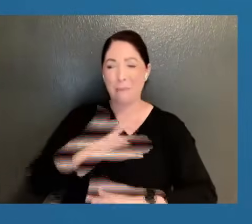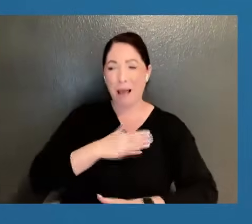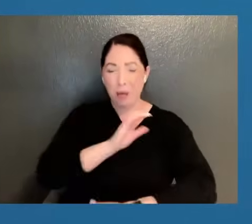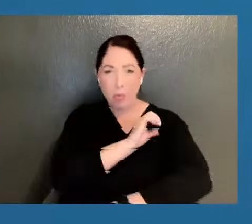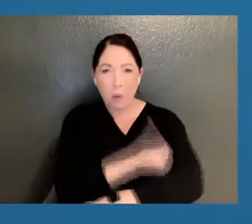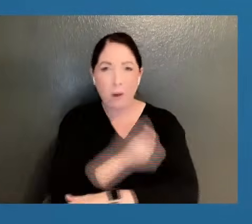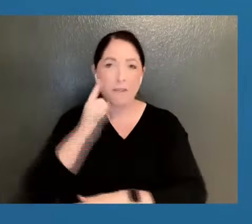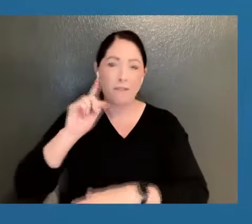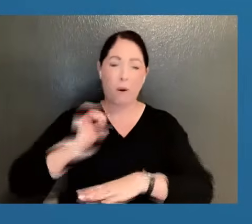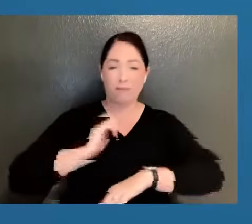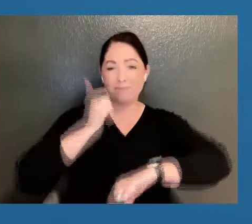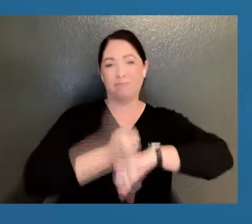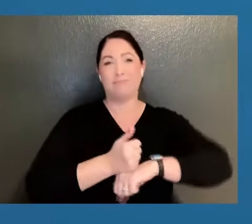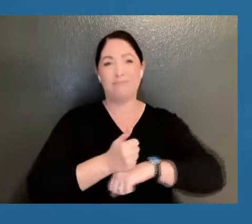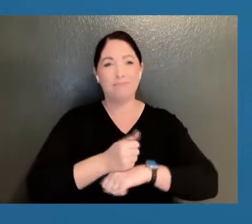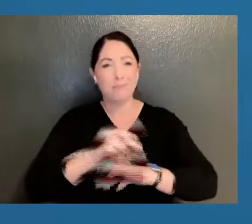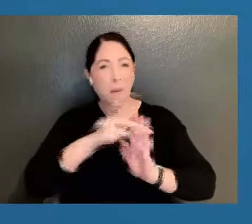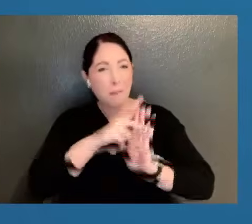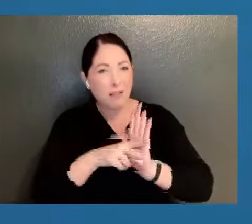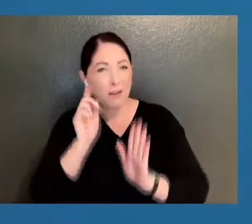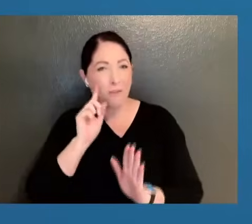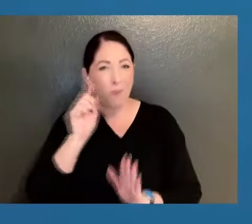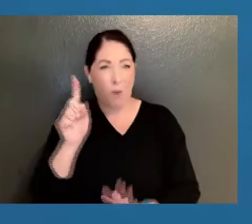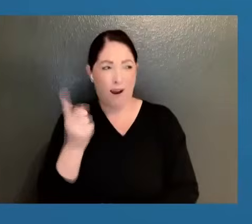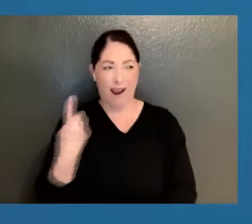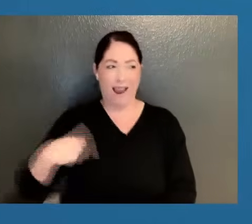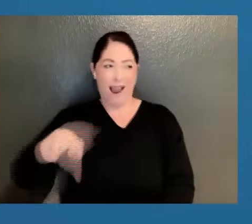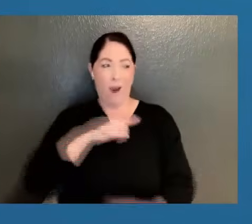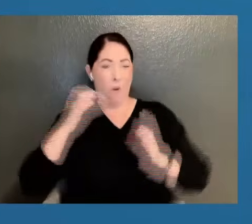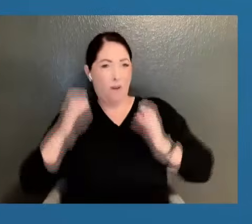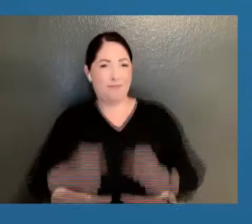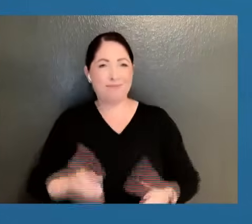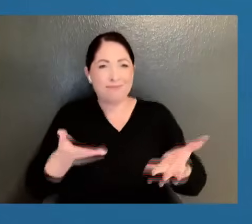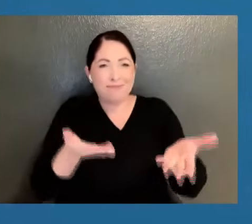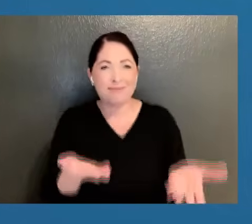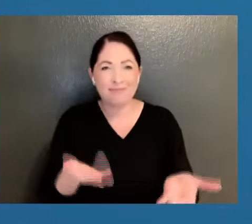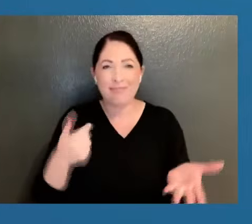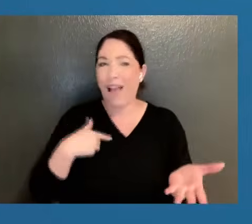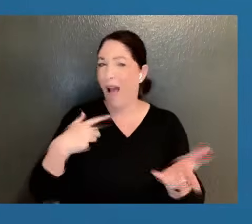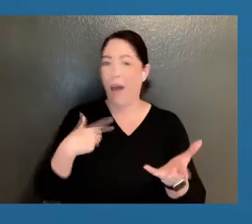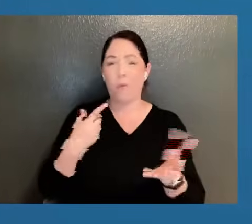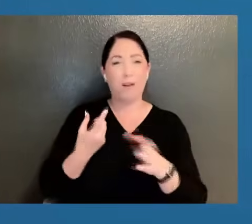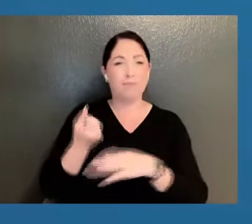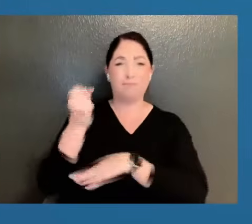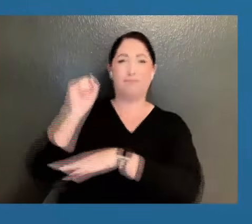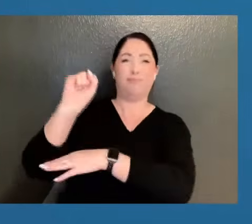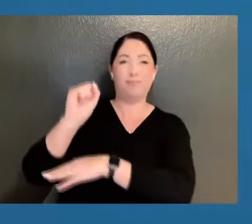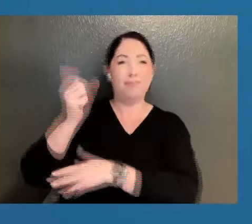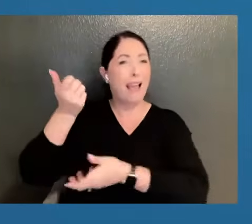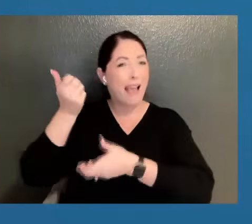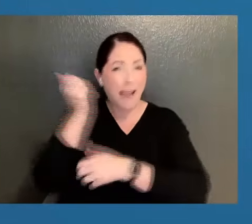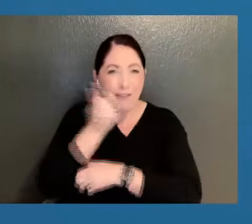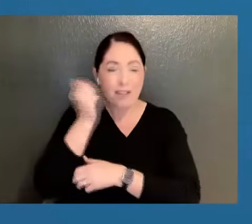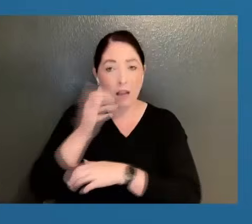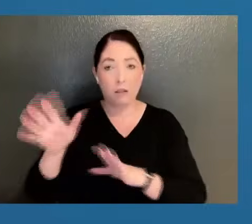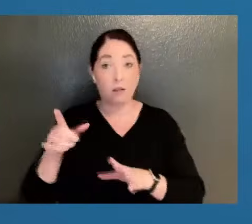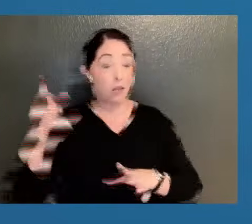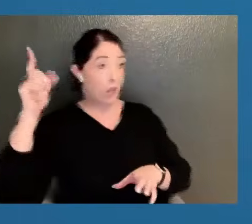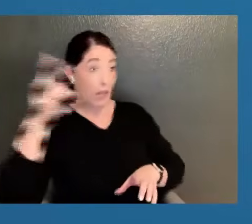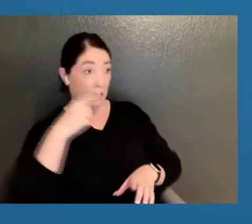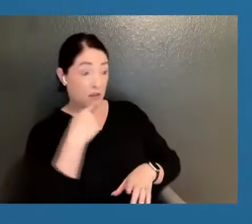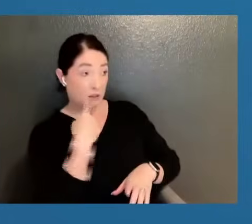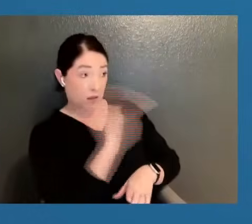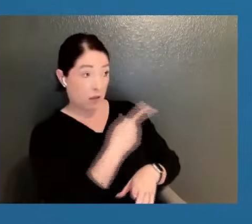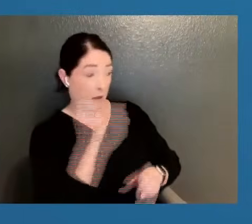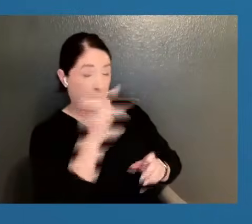policy that is for our own constituents. I will stand up and defend that right every day of the week, and we will win. Did he say anything back to you when you... No,